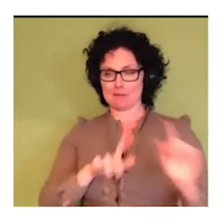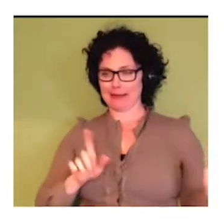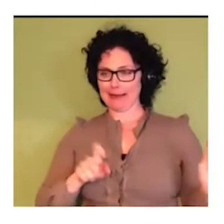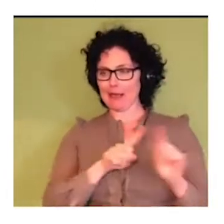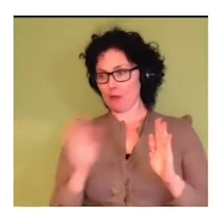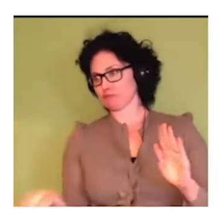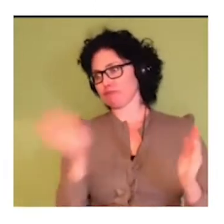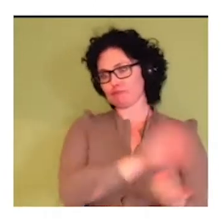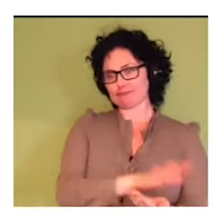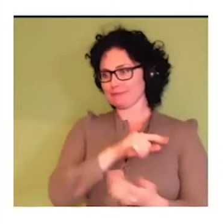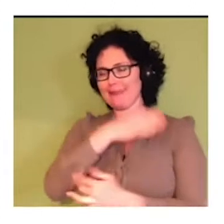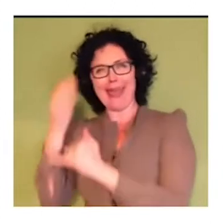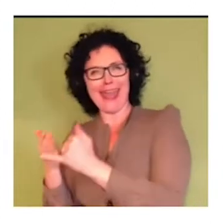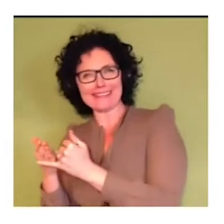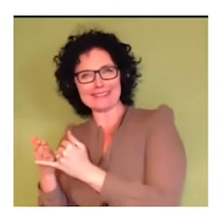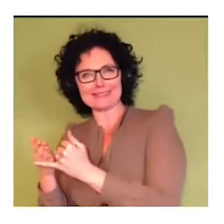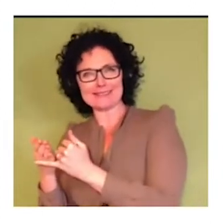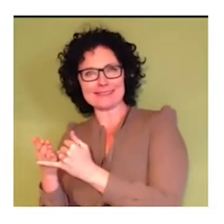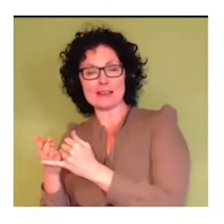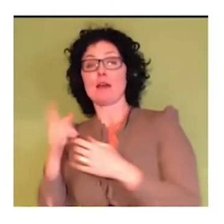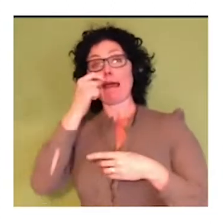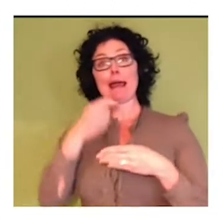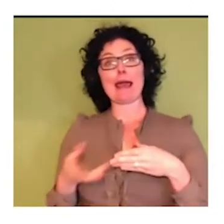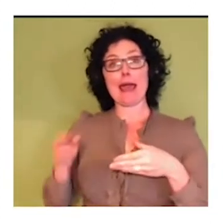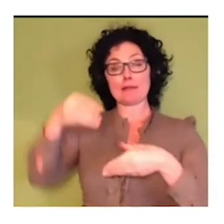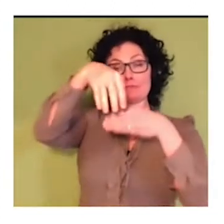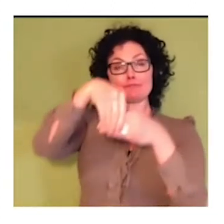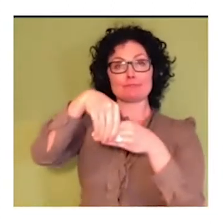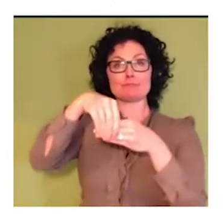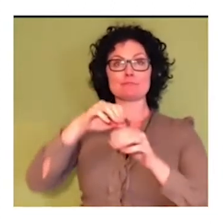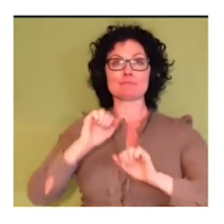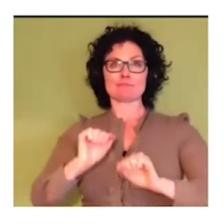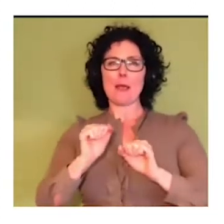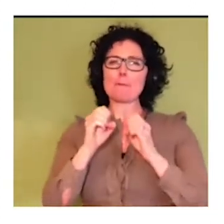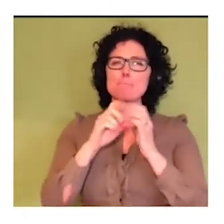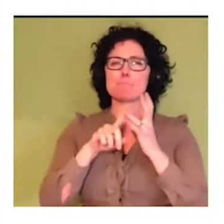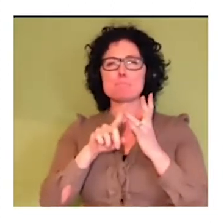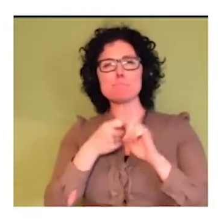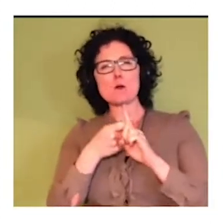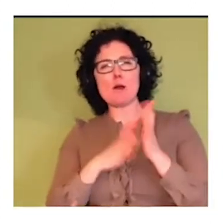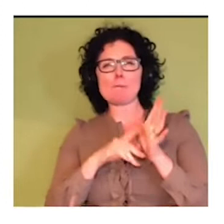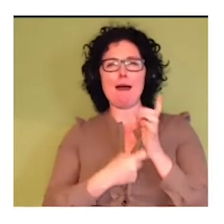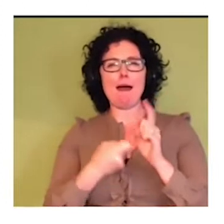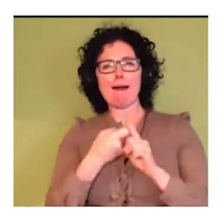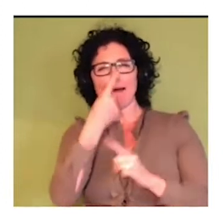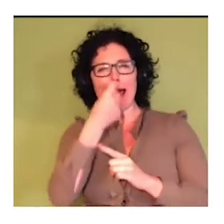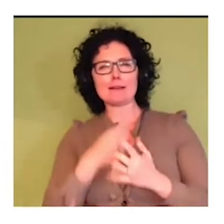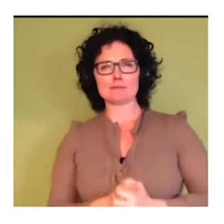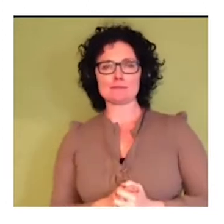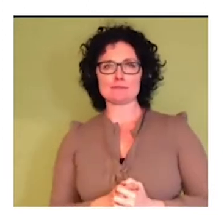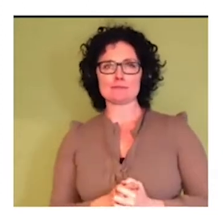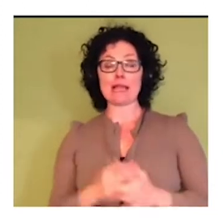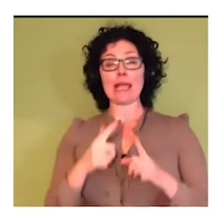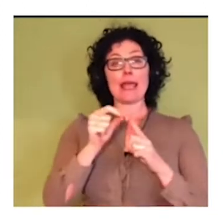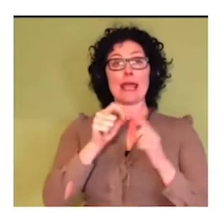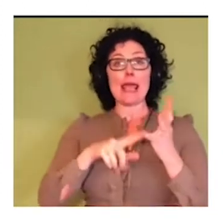for bookmarking, search, and more. And an important thing to think about here is that EPUBs are not made accessible